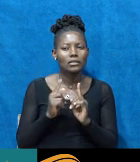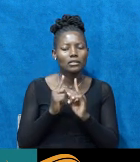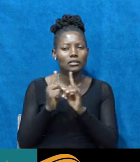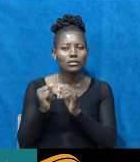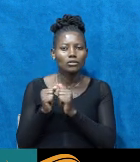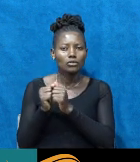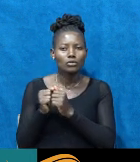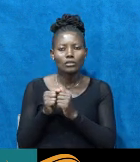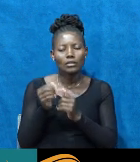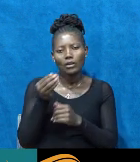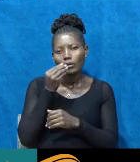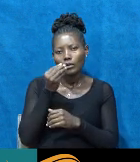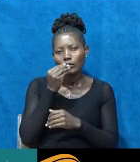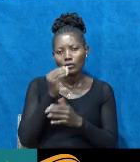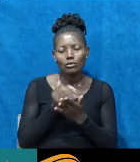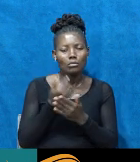nutritive part of eating?